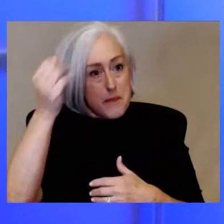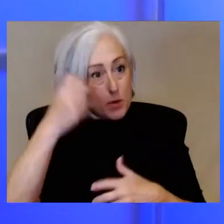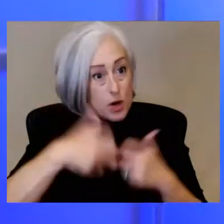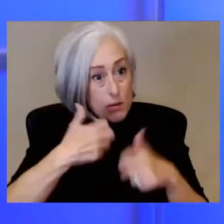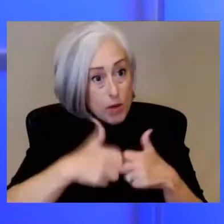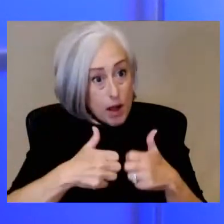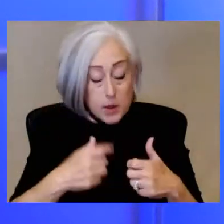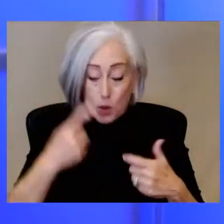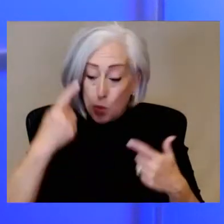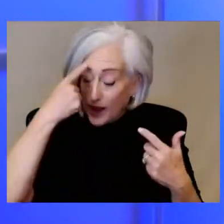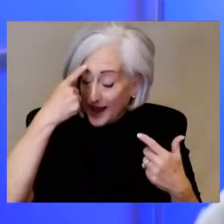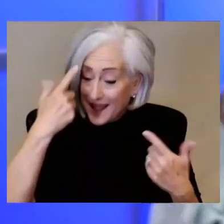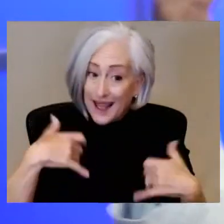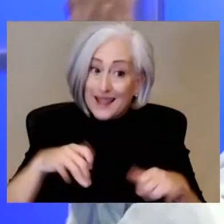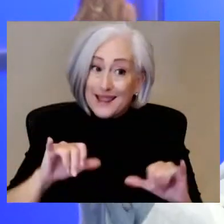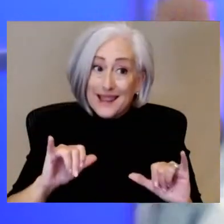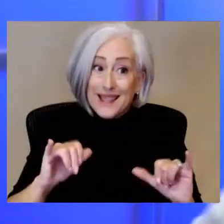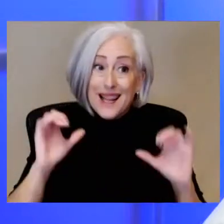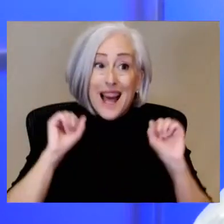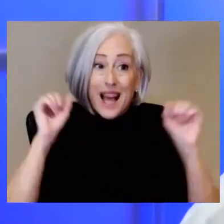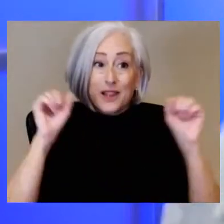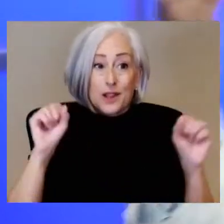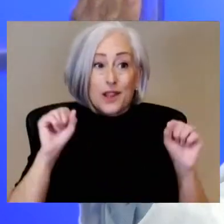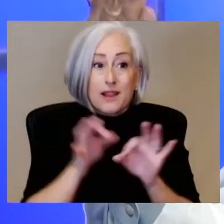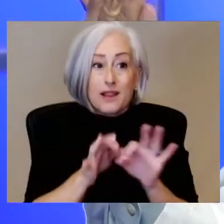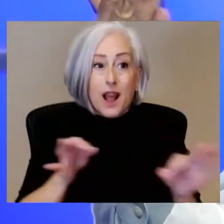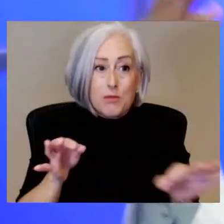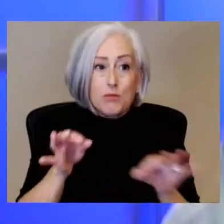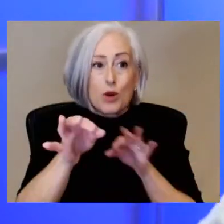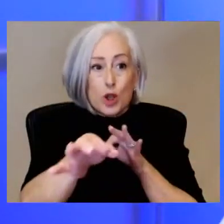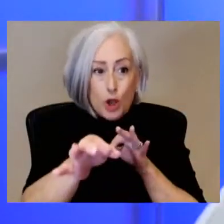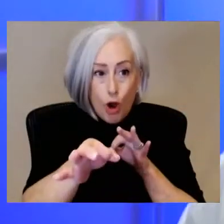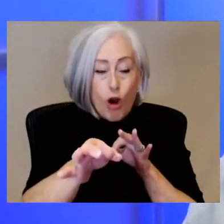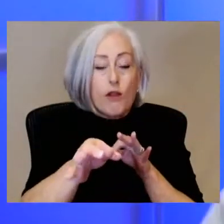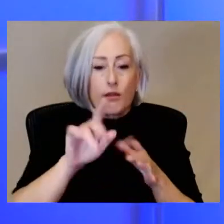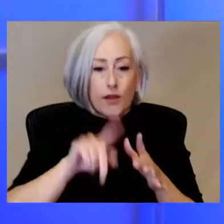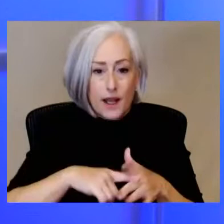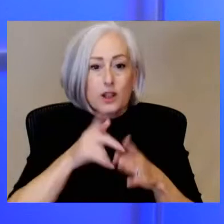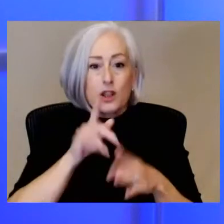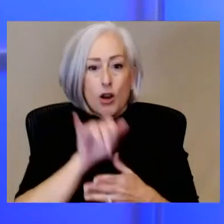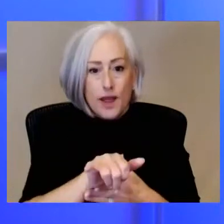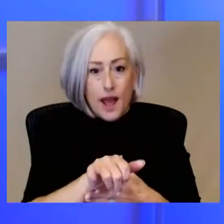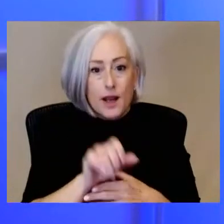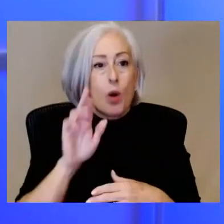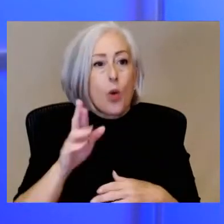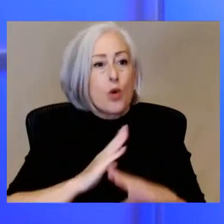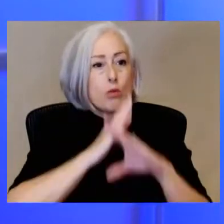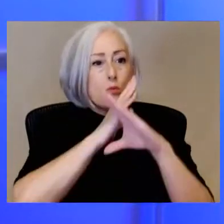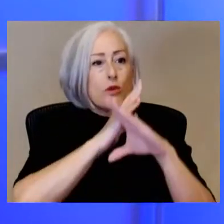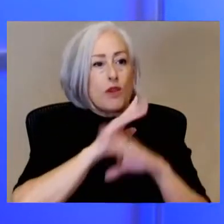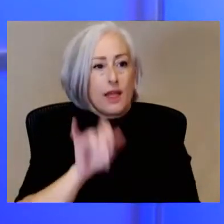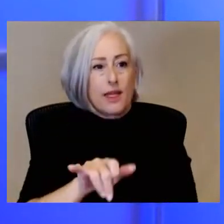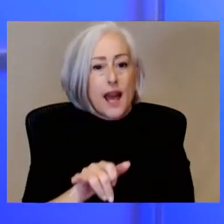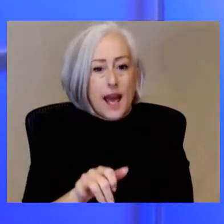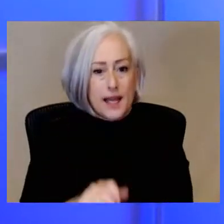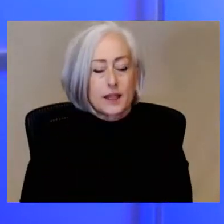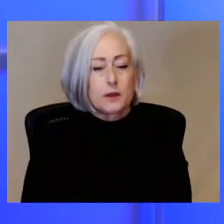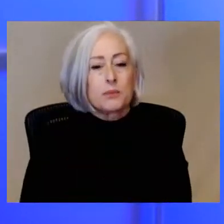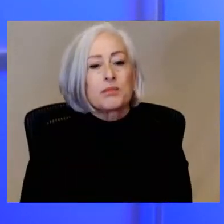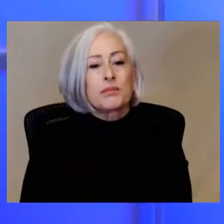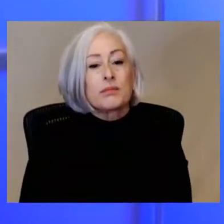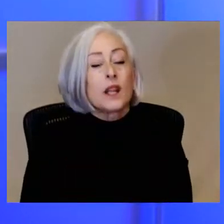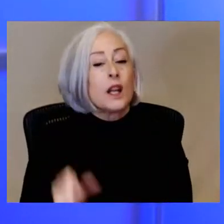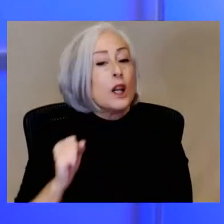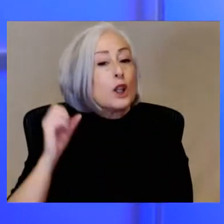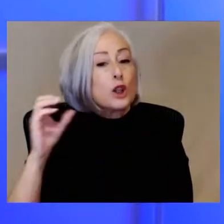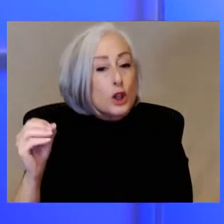exercise can sort of push off and delay the onset for people or prevent the disease. So we think